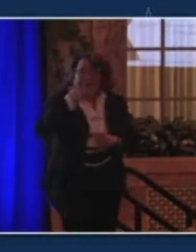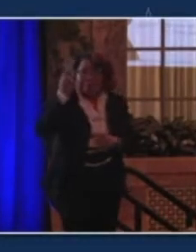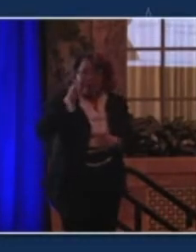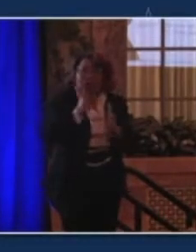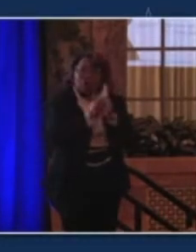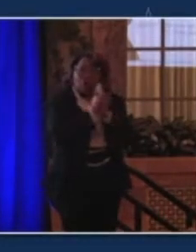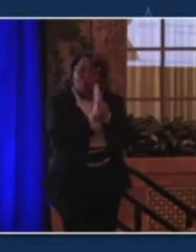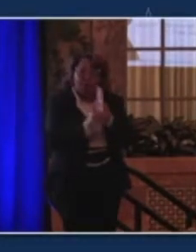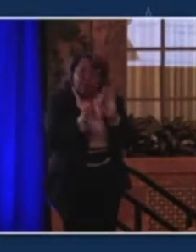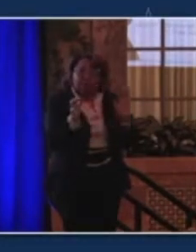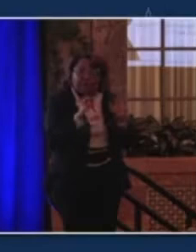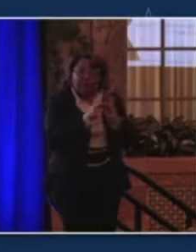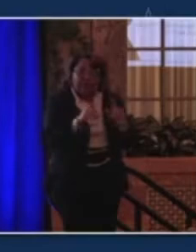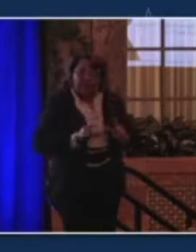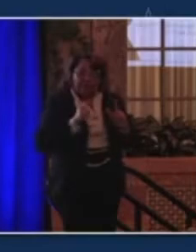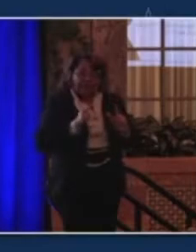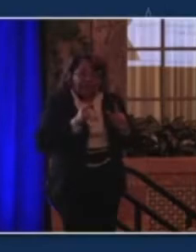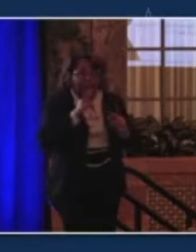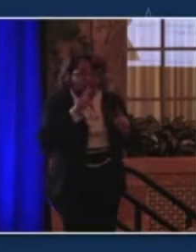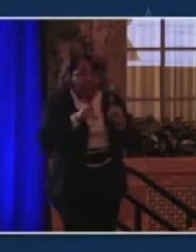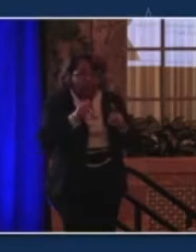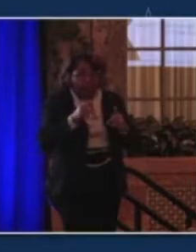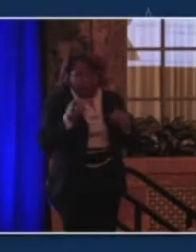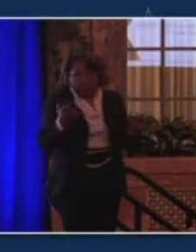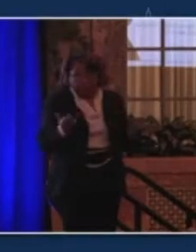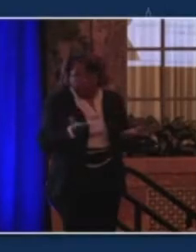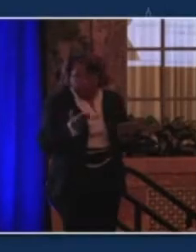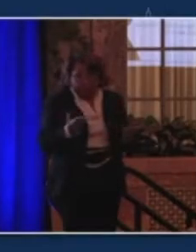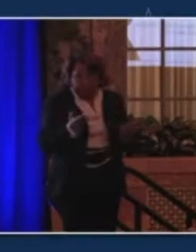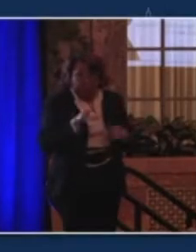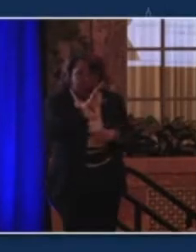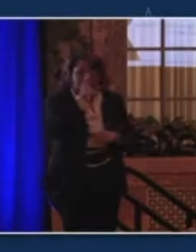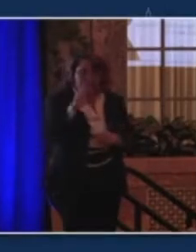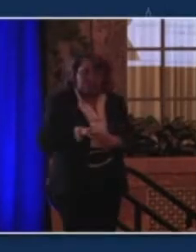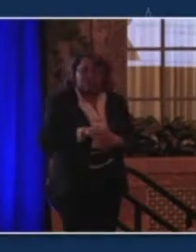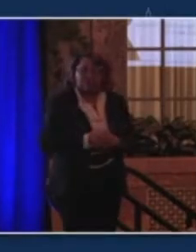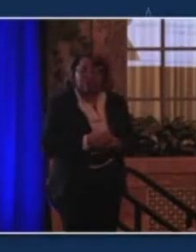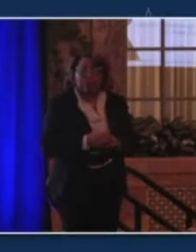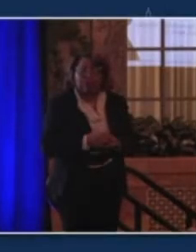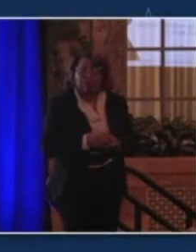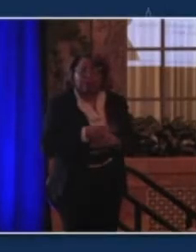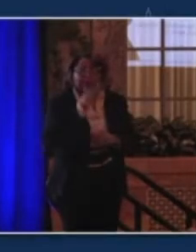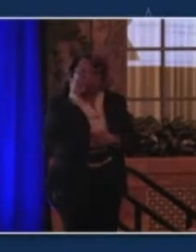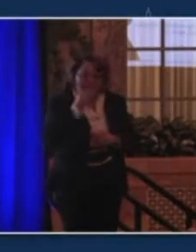quality of life for the residents of this incredible city.